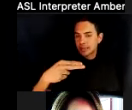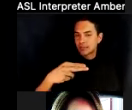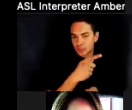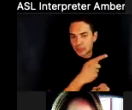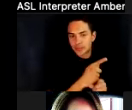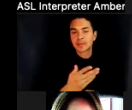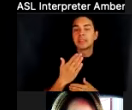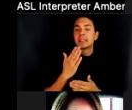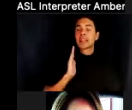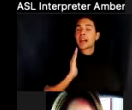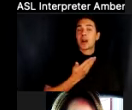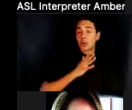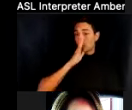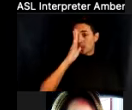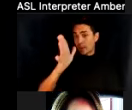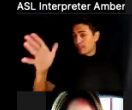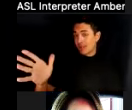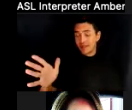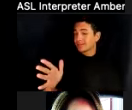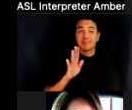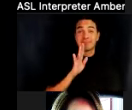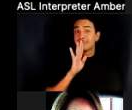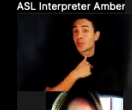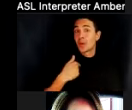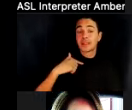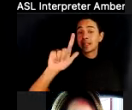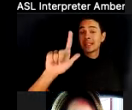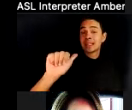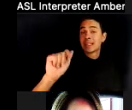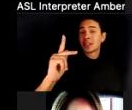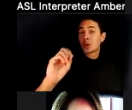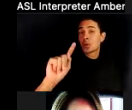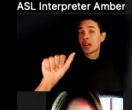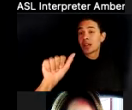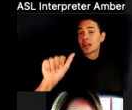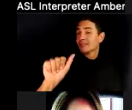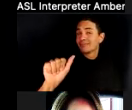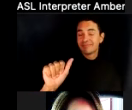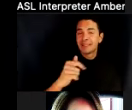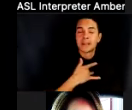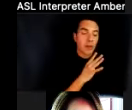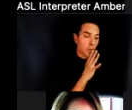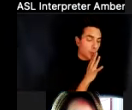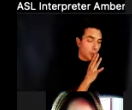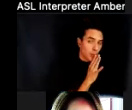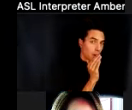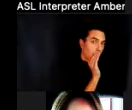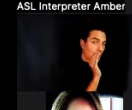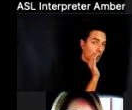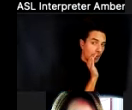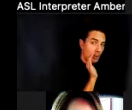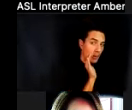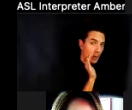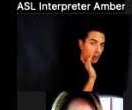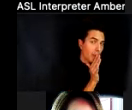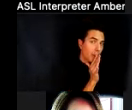Lakota, and only whispered it to each other. Yeah, absolutely. not feeling like we can share our